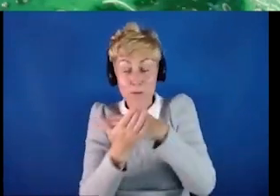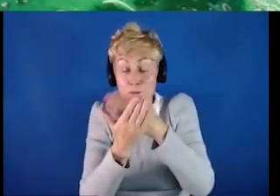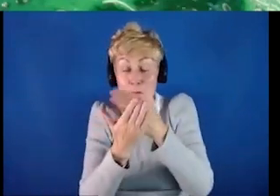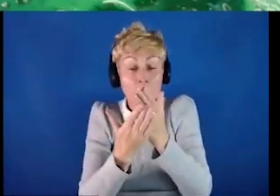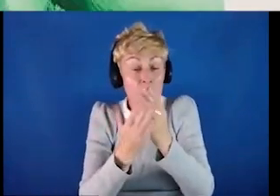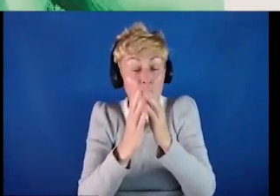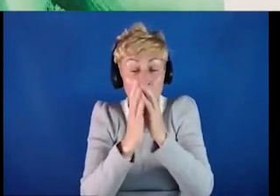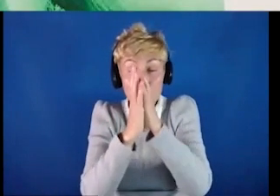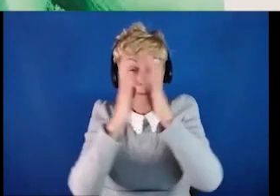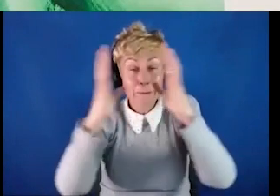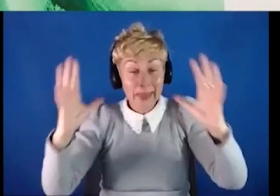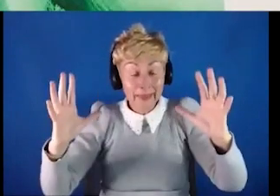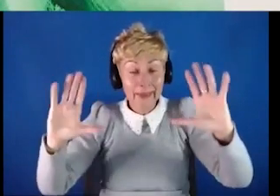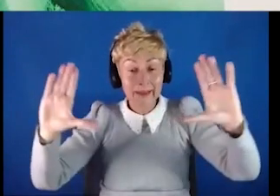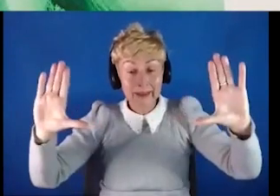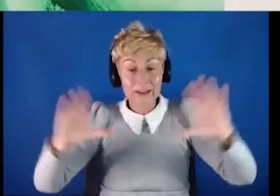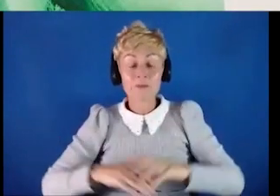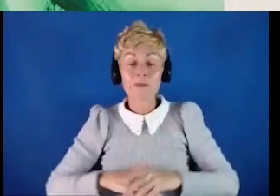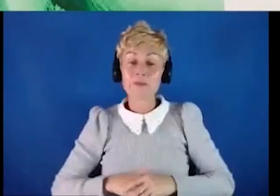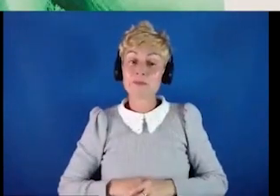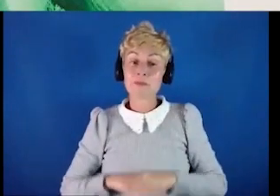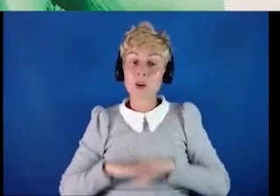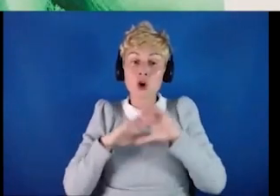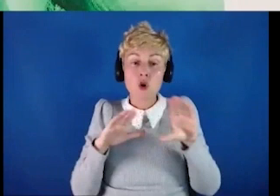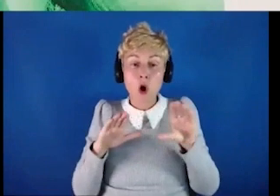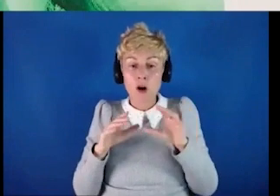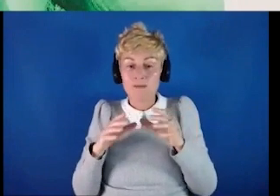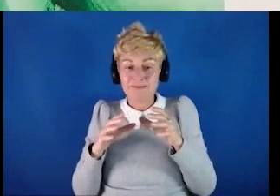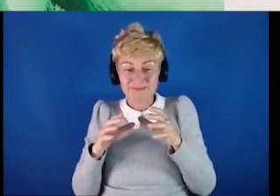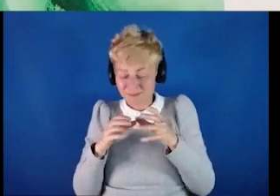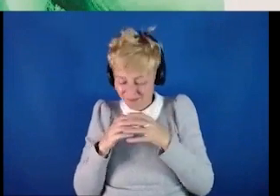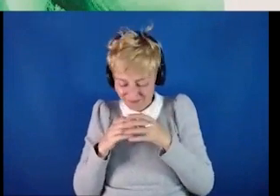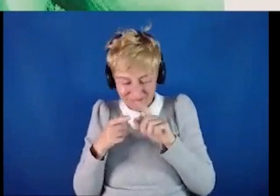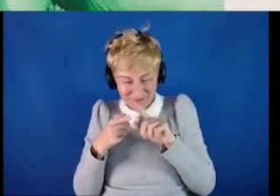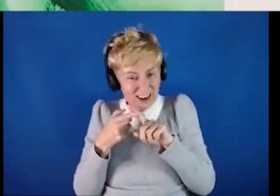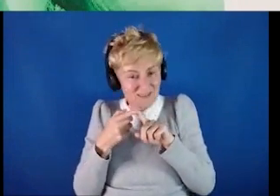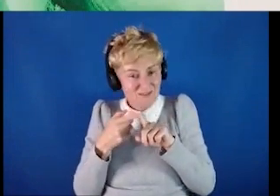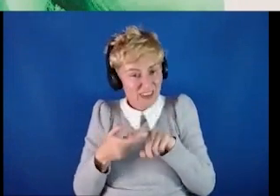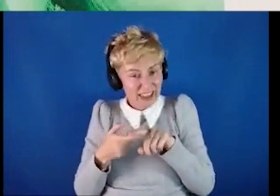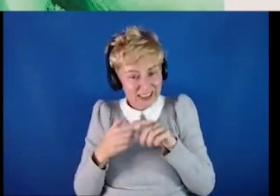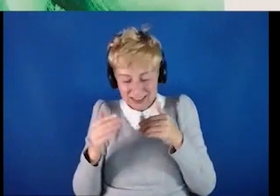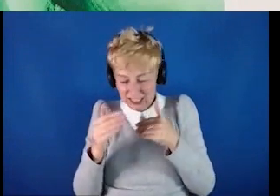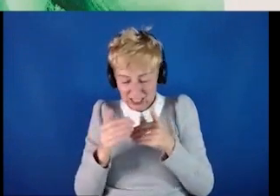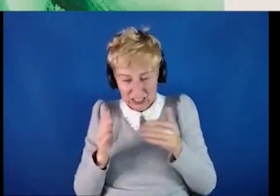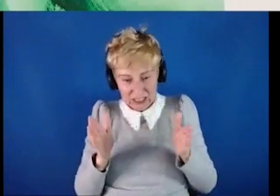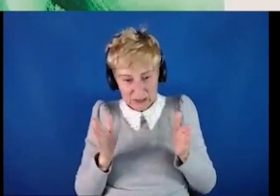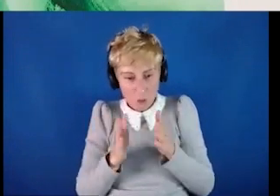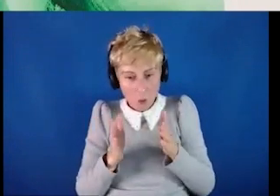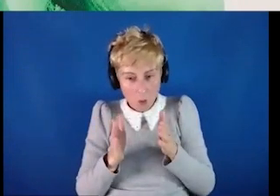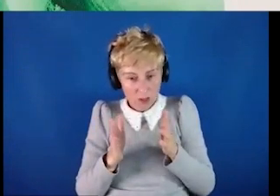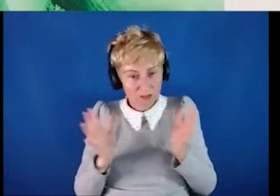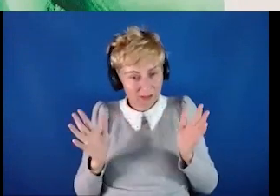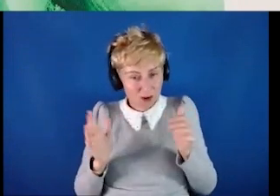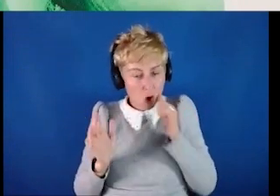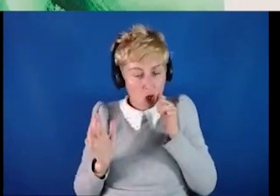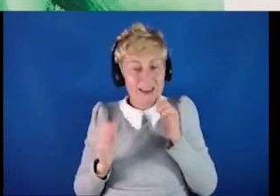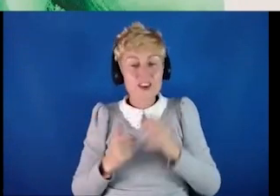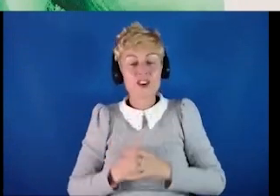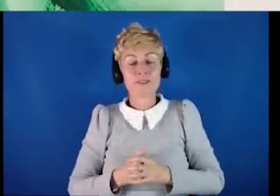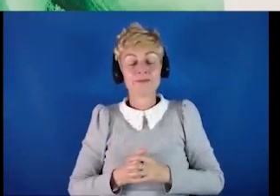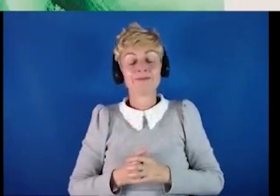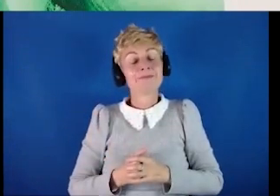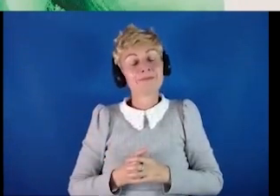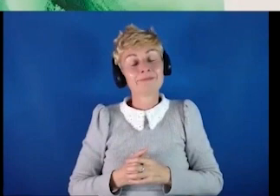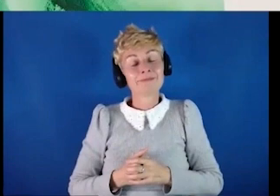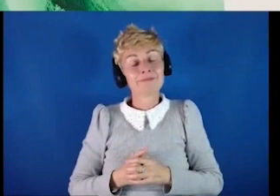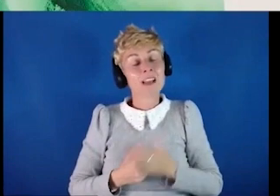understanding of research, rather than this kind of like fixed proof, verification and knowledge. But it's been a joy to be